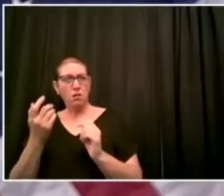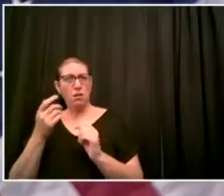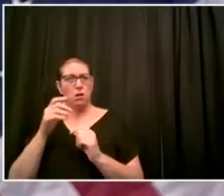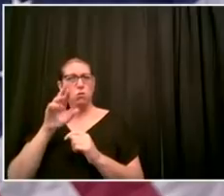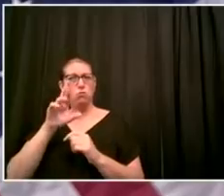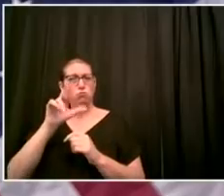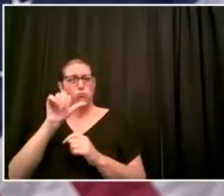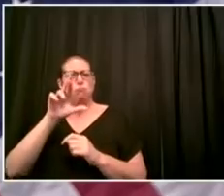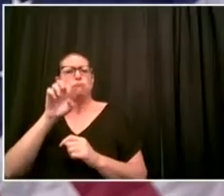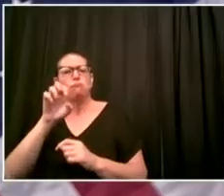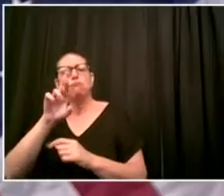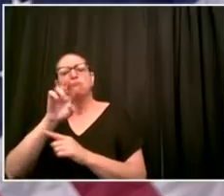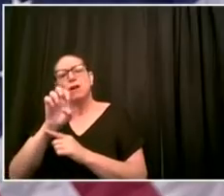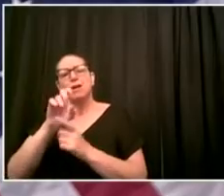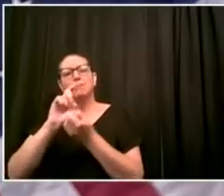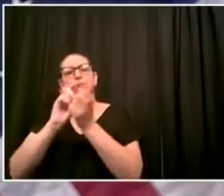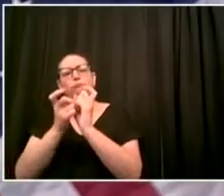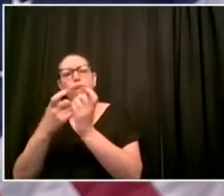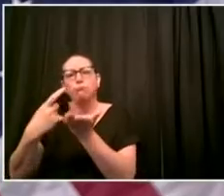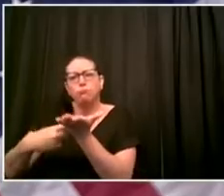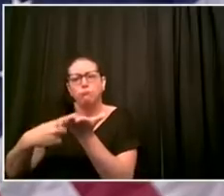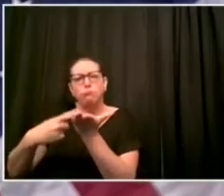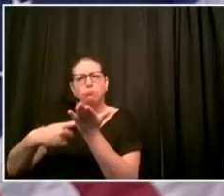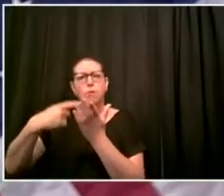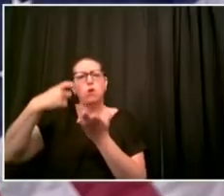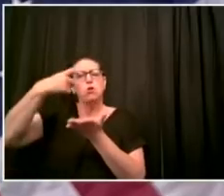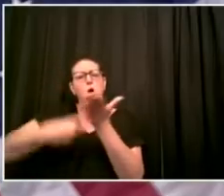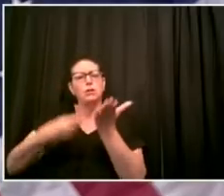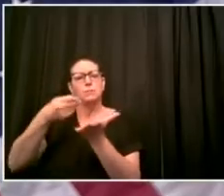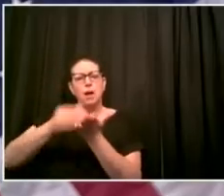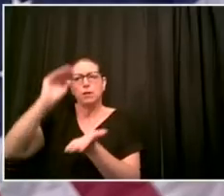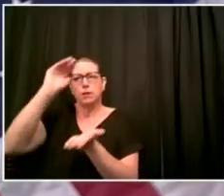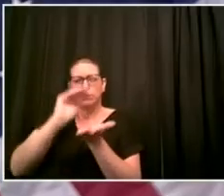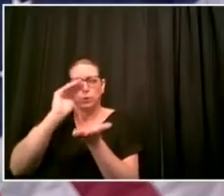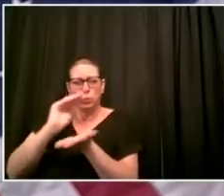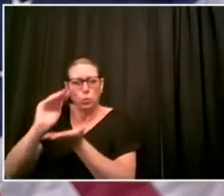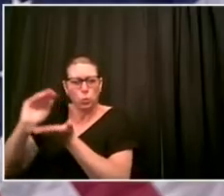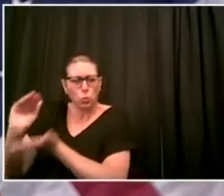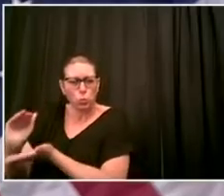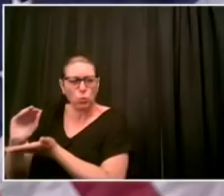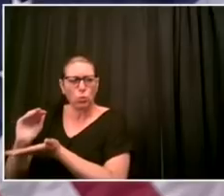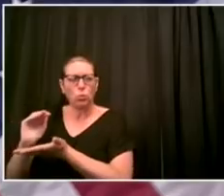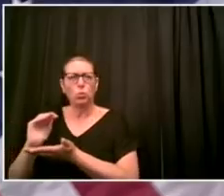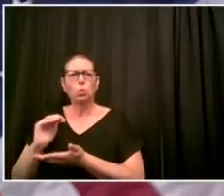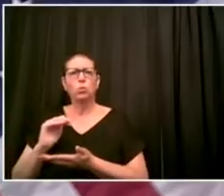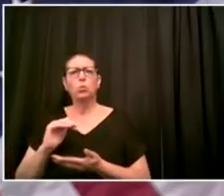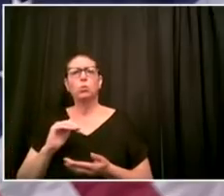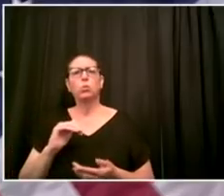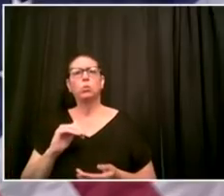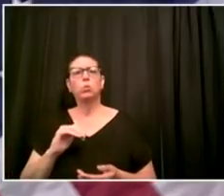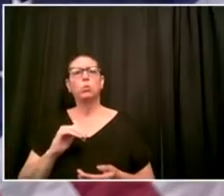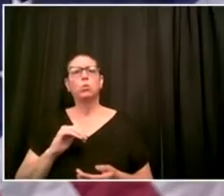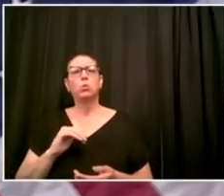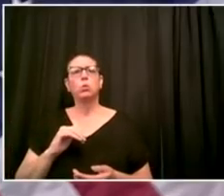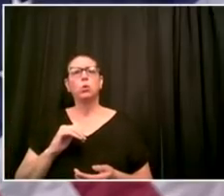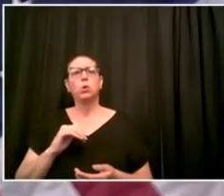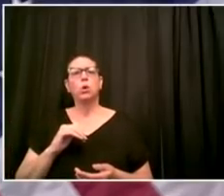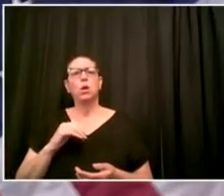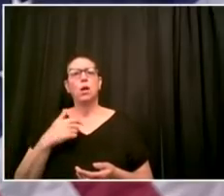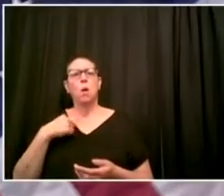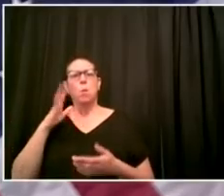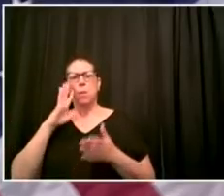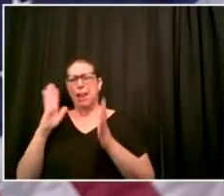now that things are a little bit more stable? I'll turn to Ted. I can be very straightforward, Yoav. I don't know